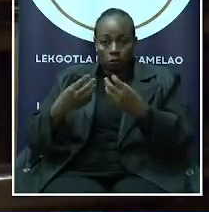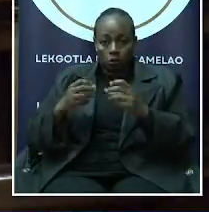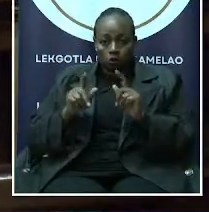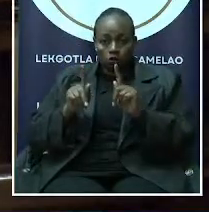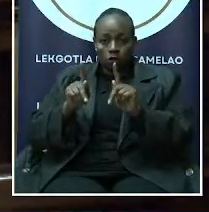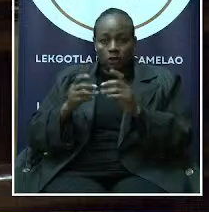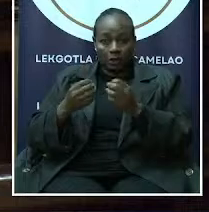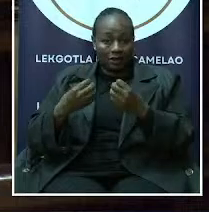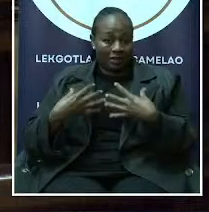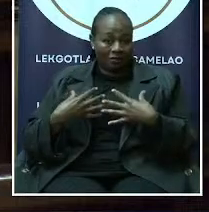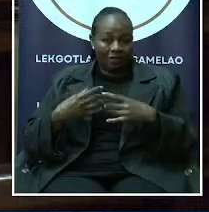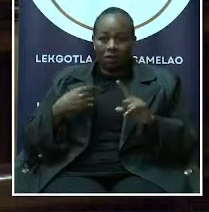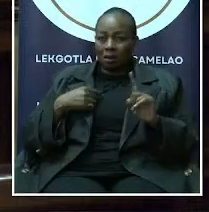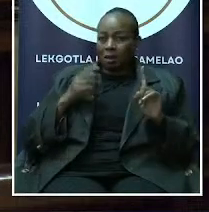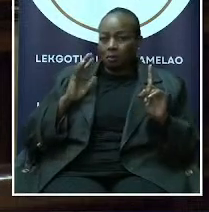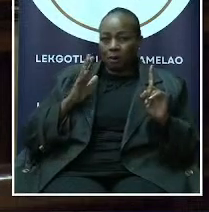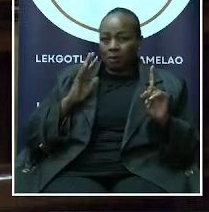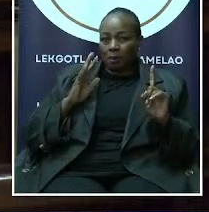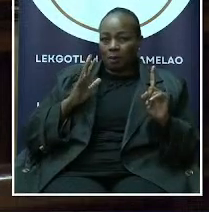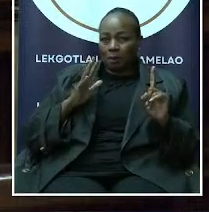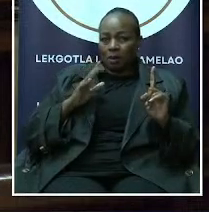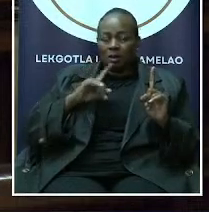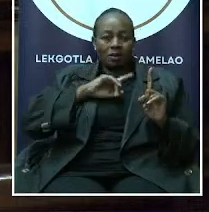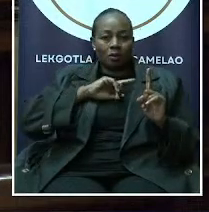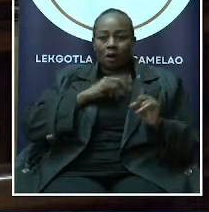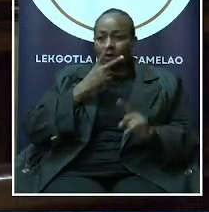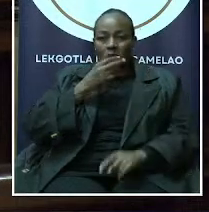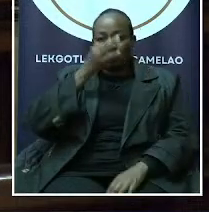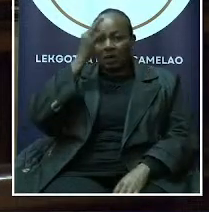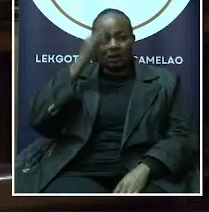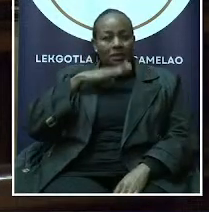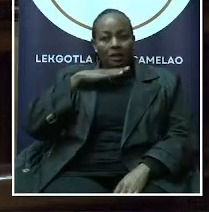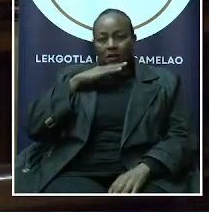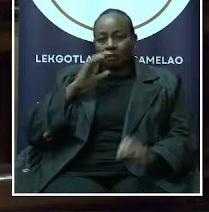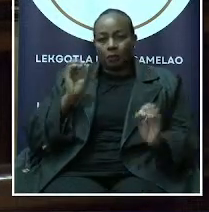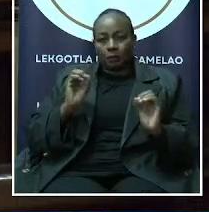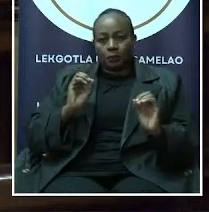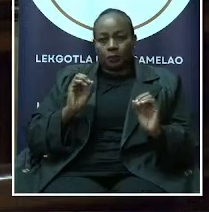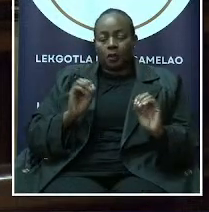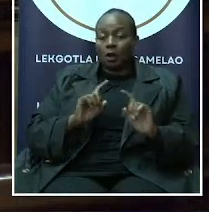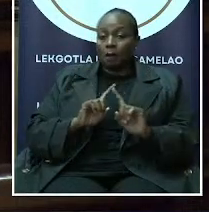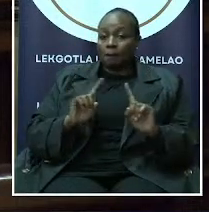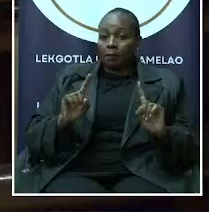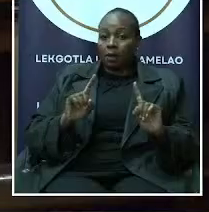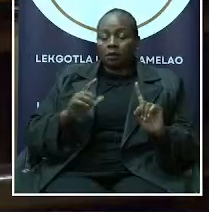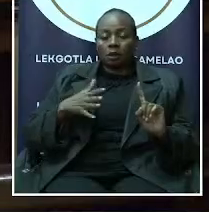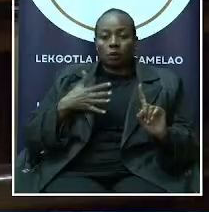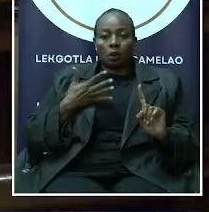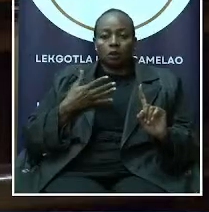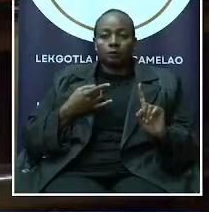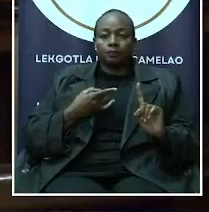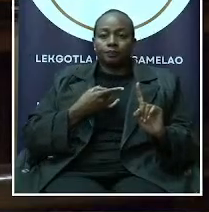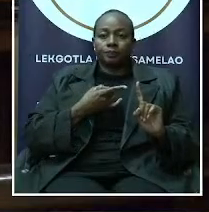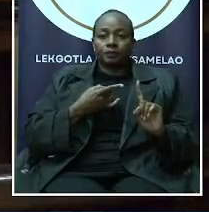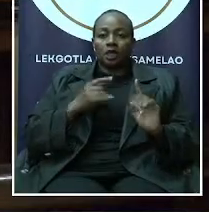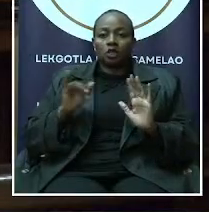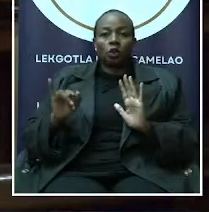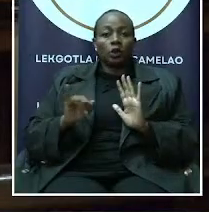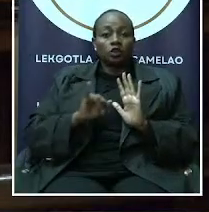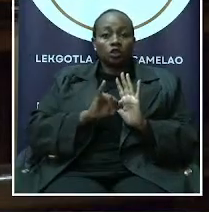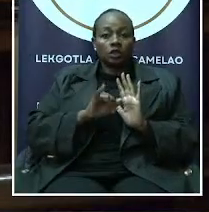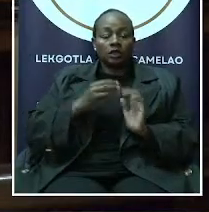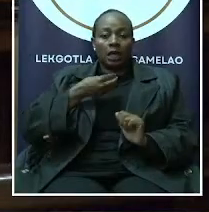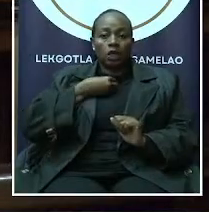I don't have much to say as I'm not given a lot of time anyways, but I would like us to introduce a